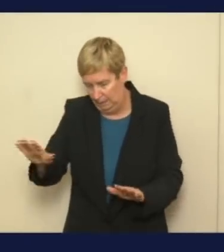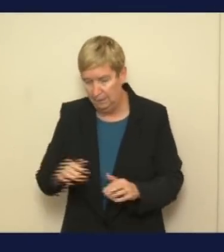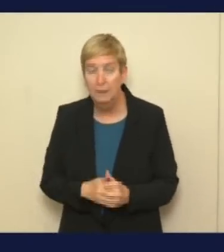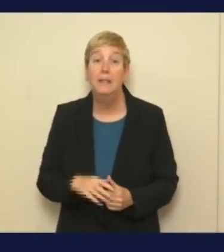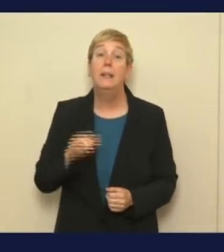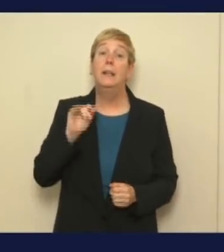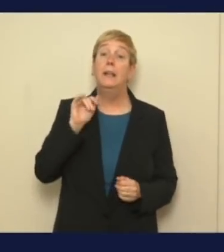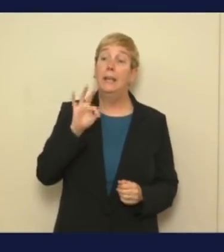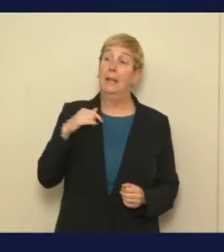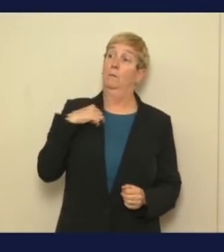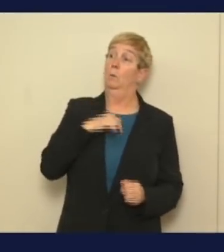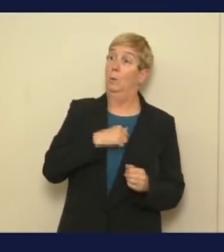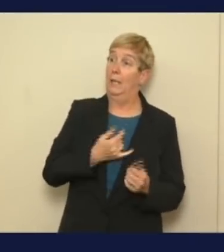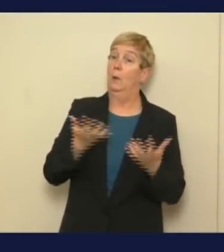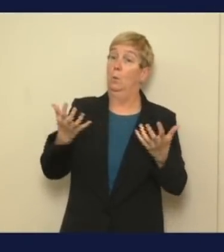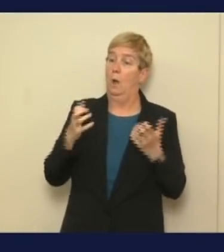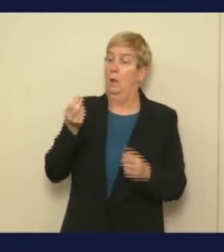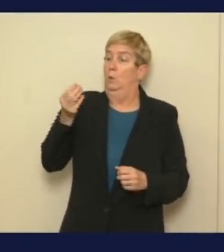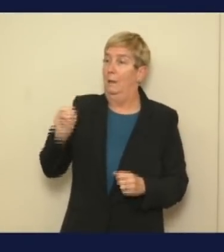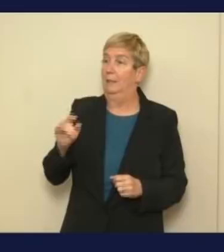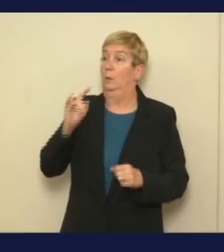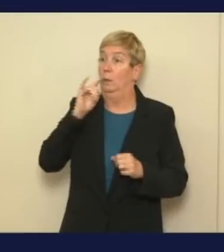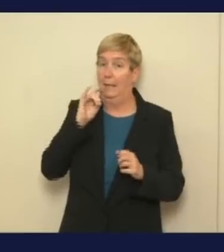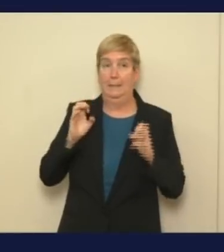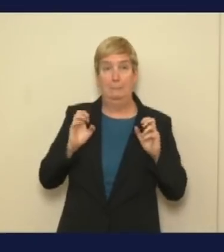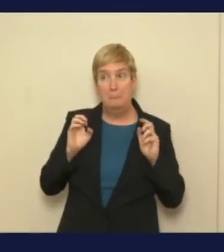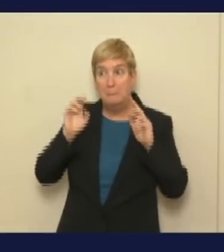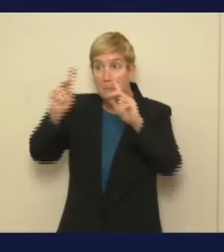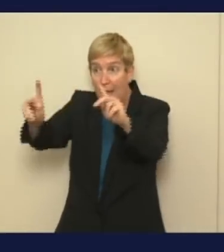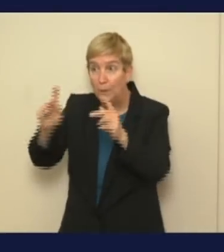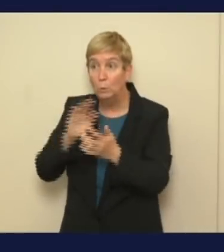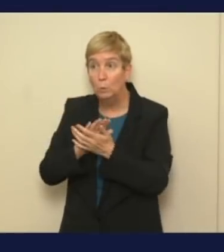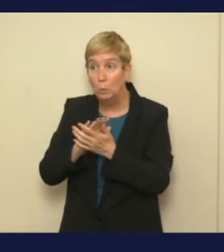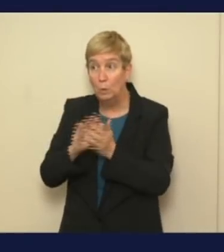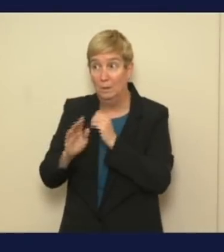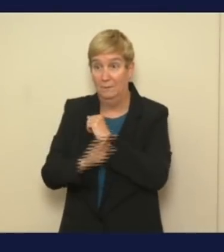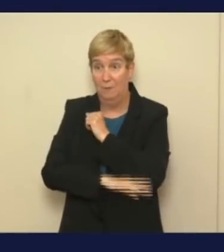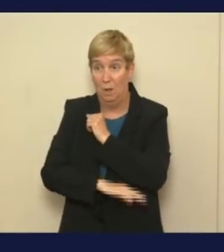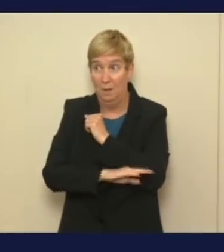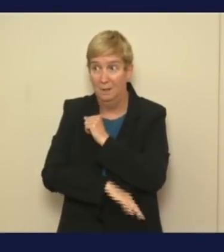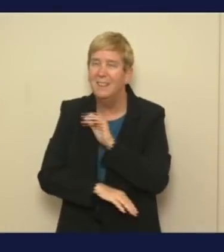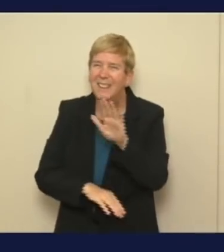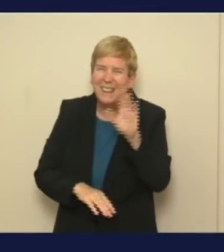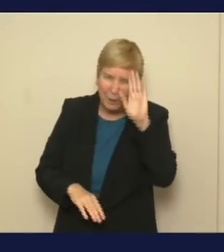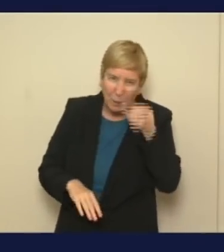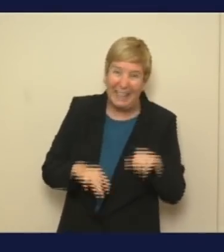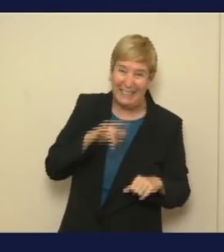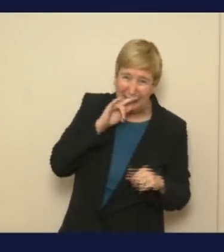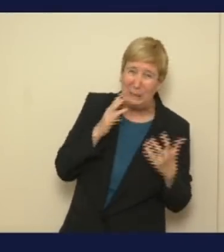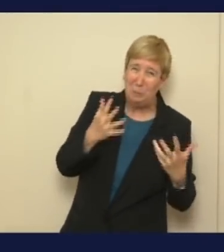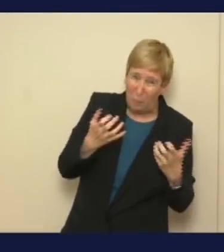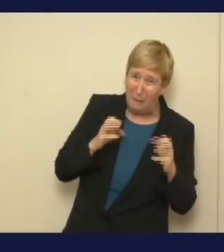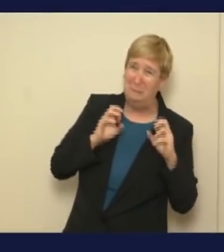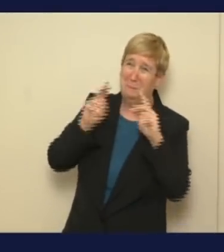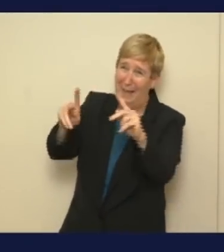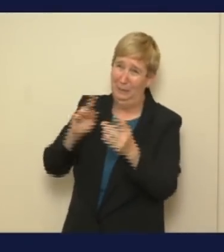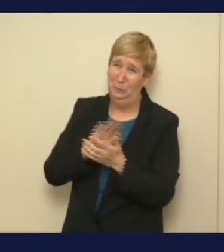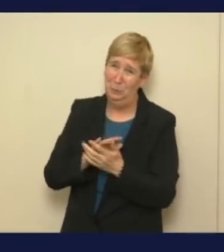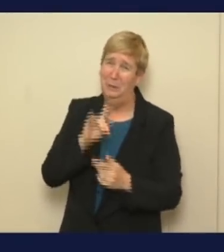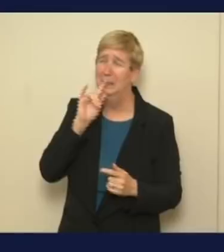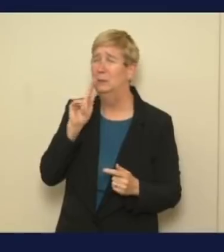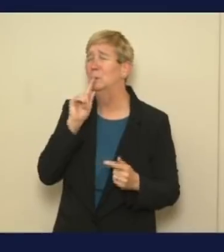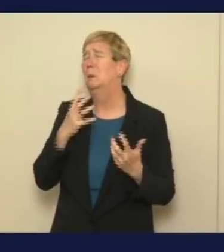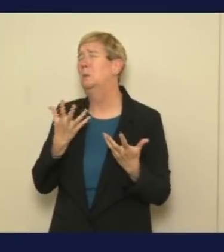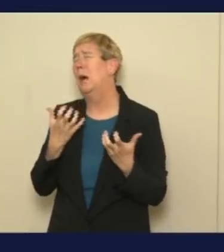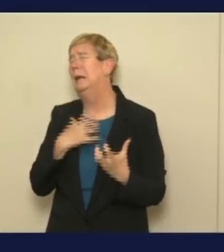we want kids to go back to school, and guess what? Our students want to go back to school. They're desperate to go back to